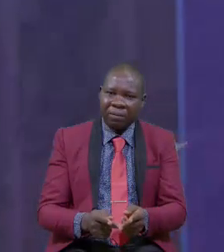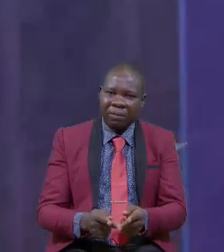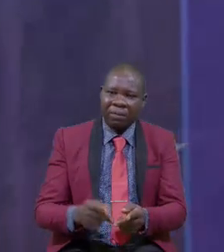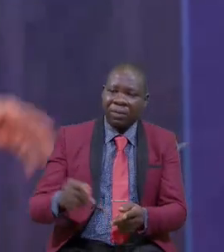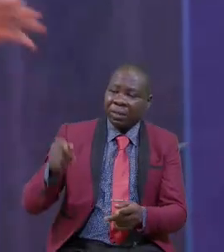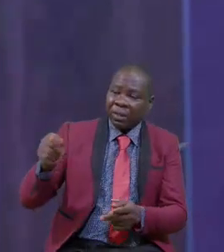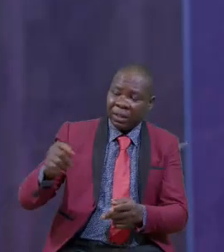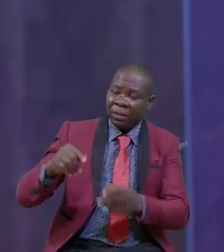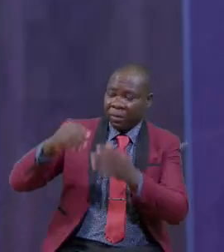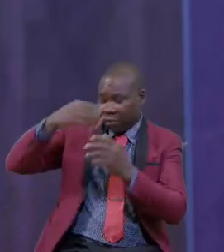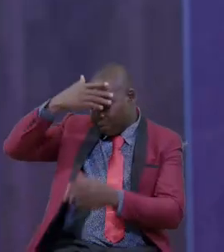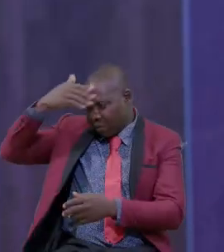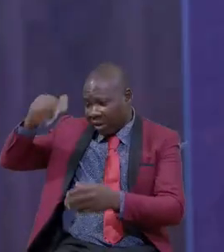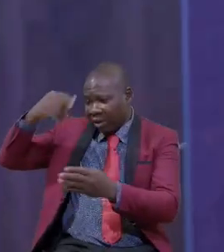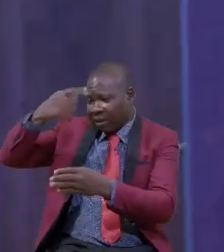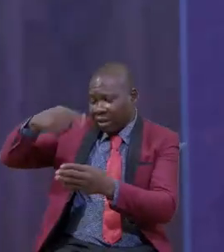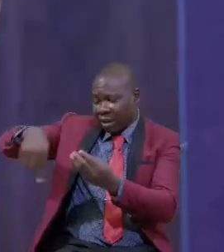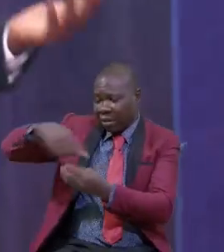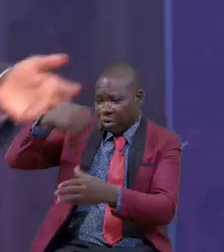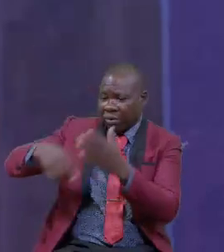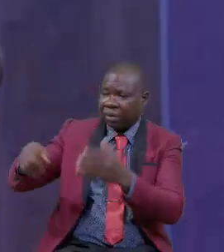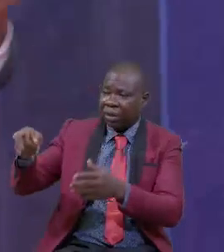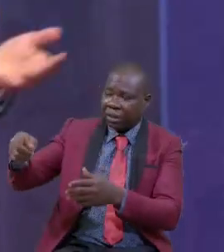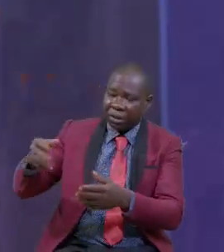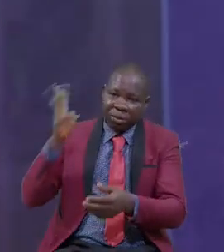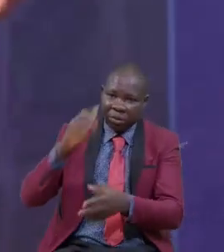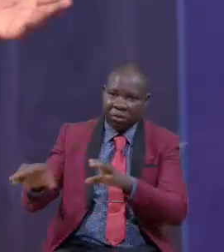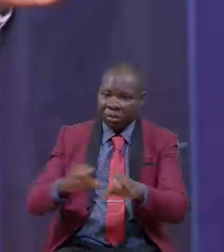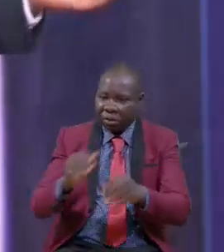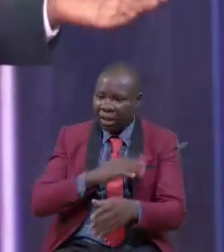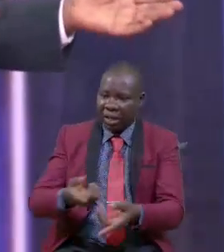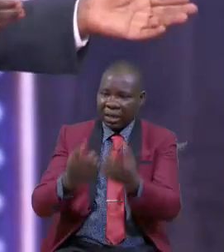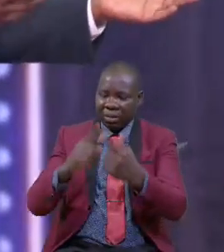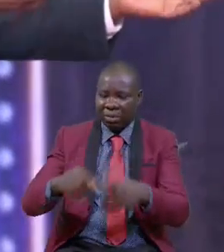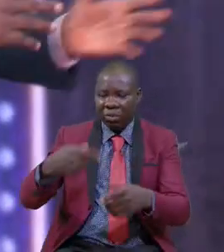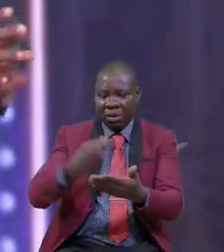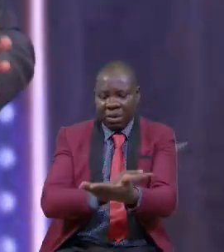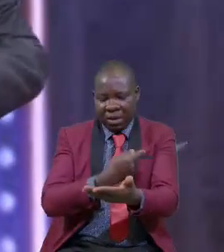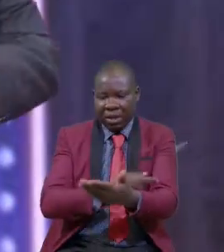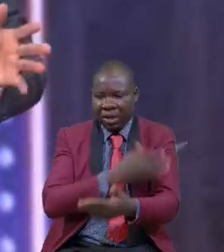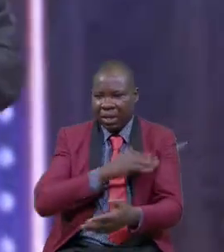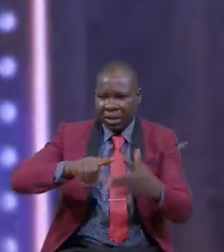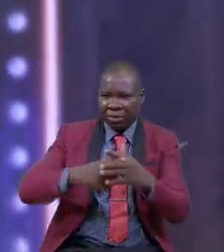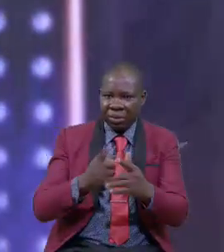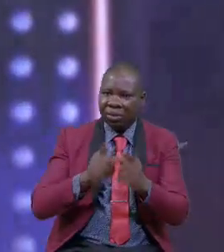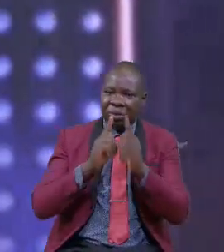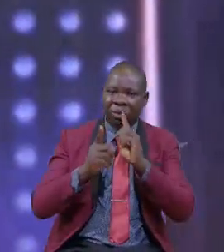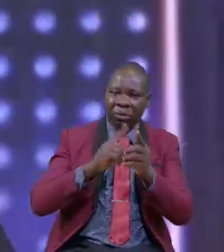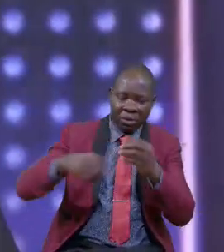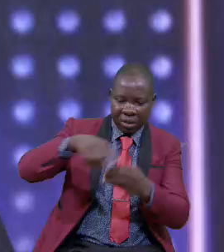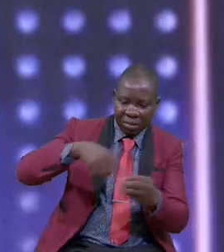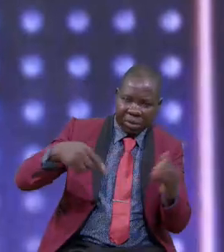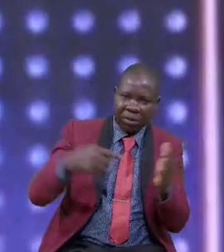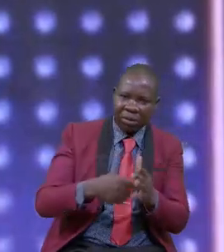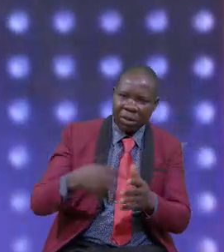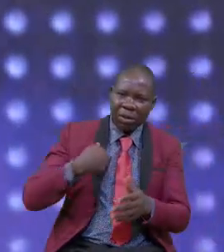doing, and he came to Ghana, and he began to talk about this, and you know, with ministers here, he rallied